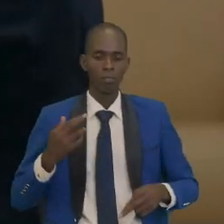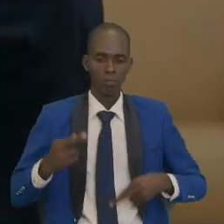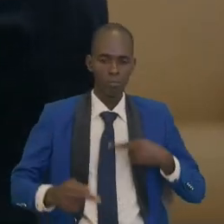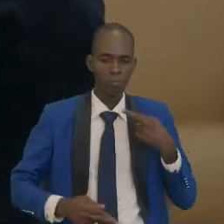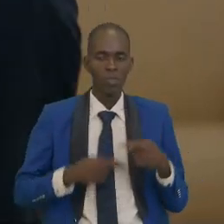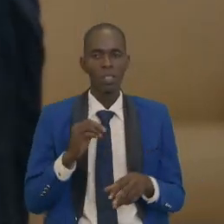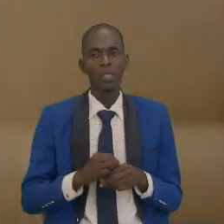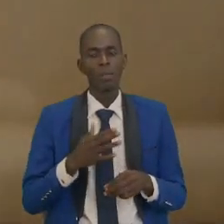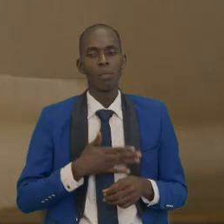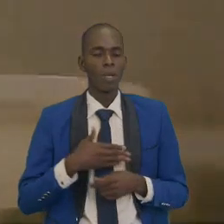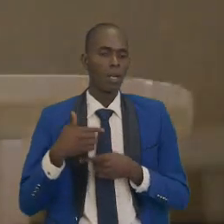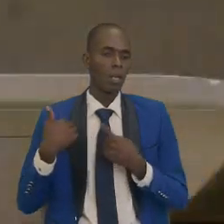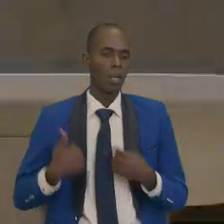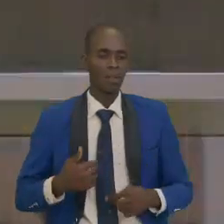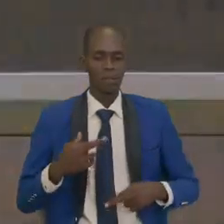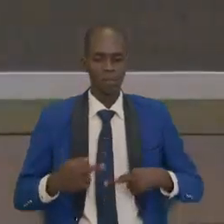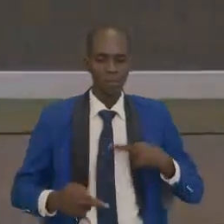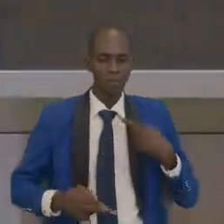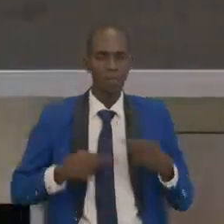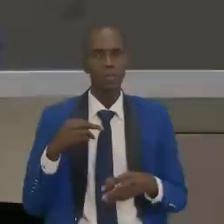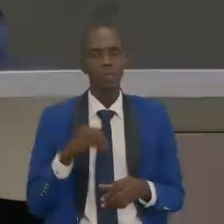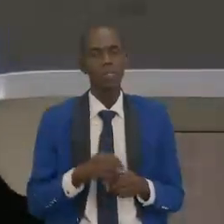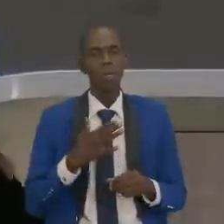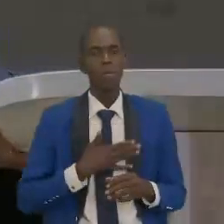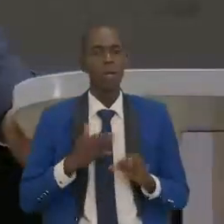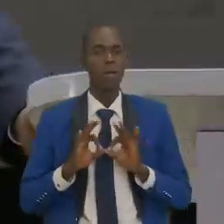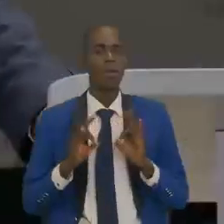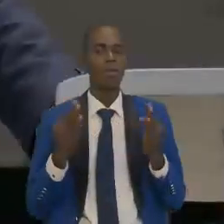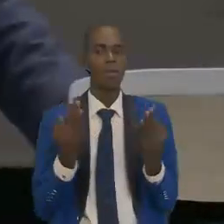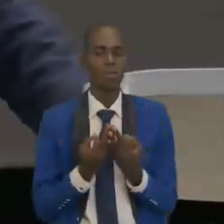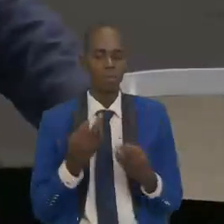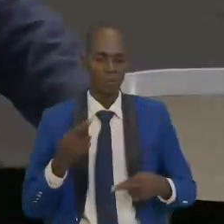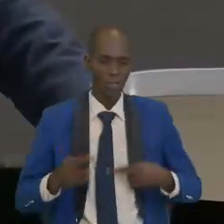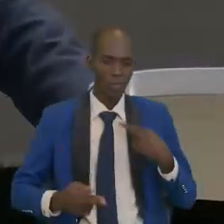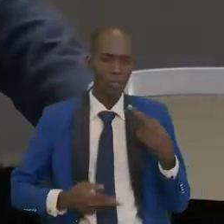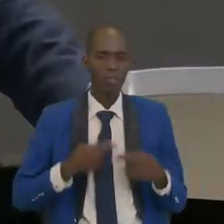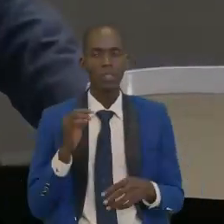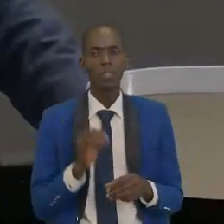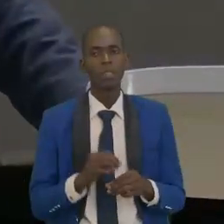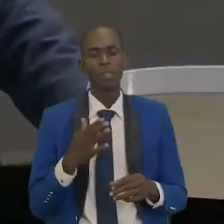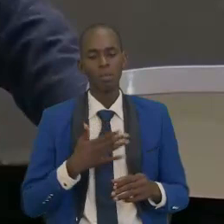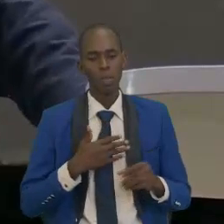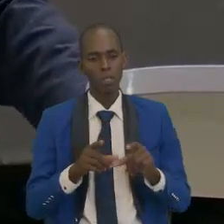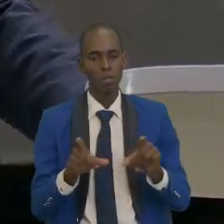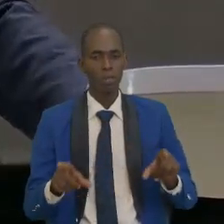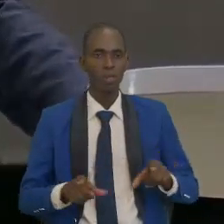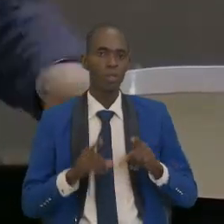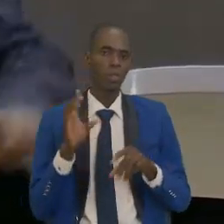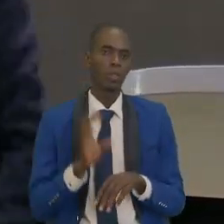my heart Revival in my family Revival in my local church